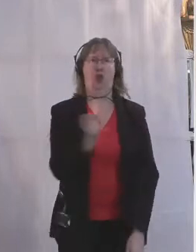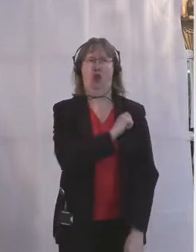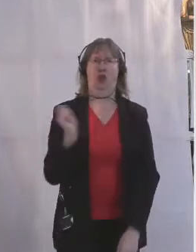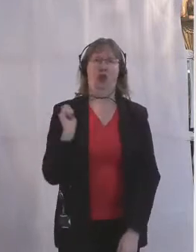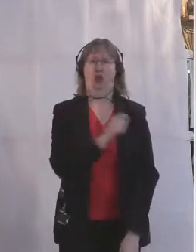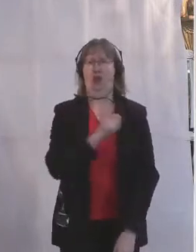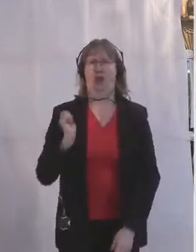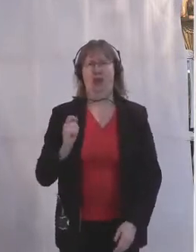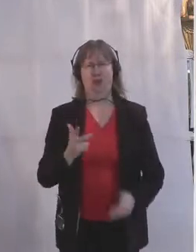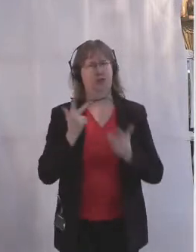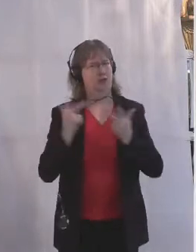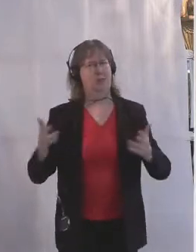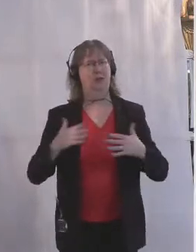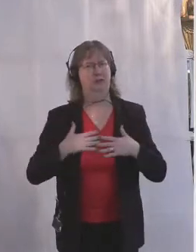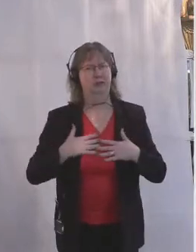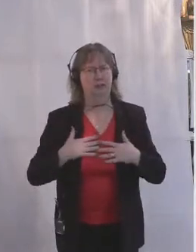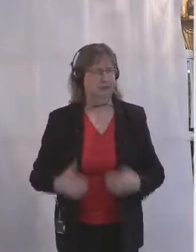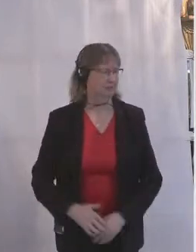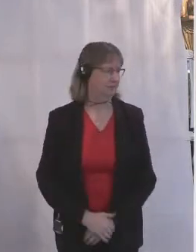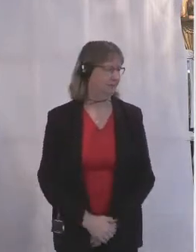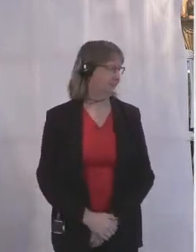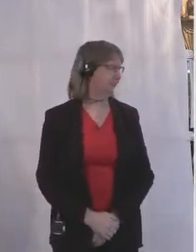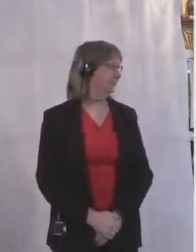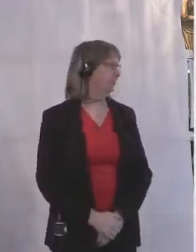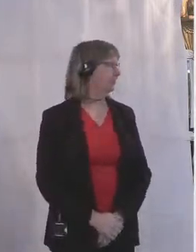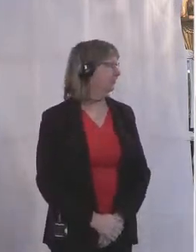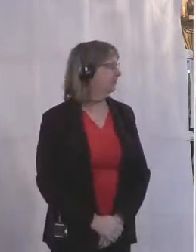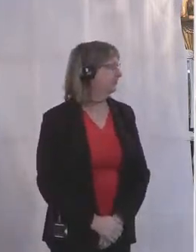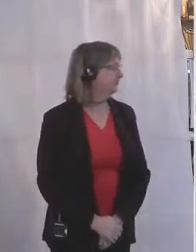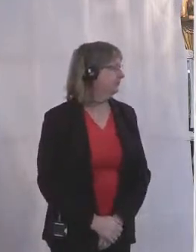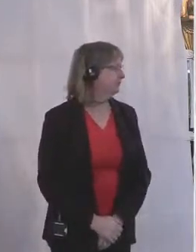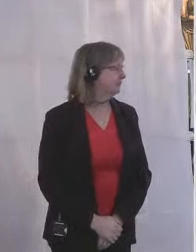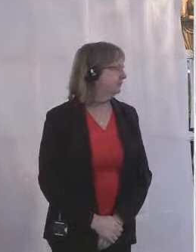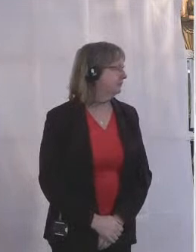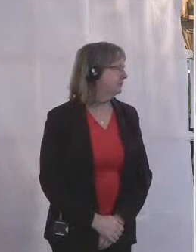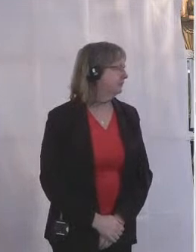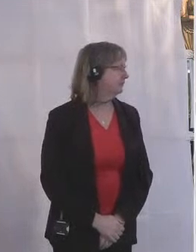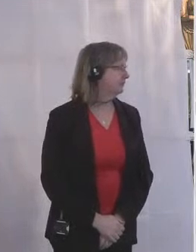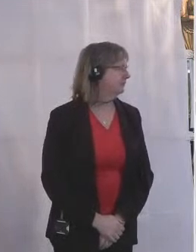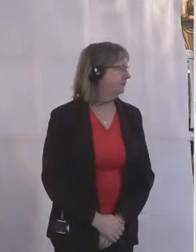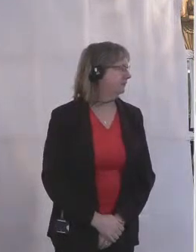That's me. Oh, thank you. Should I go? Yeah. Can you hear me?